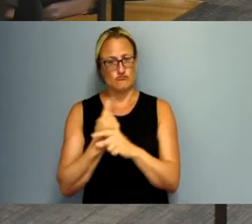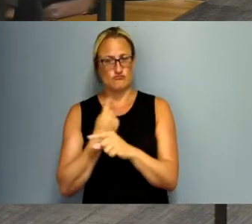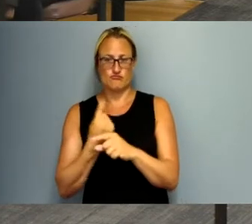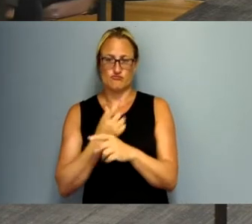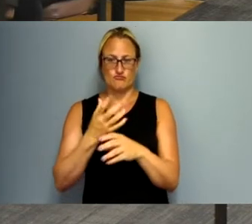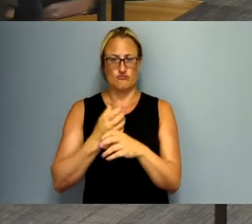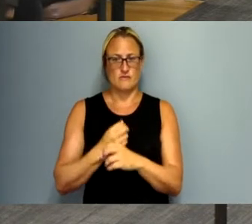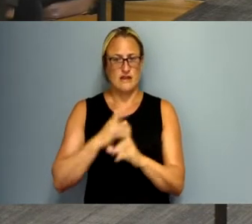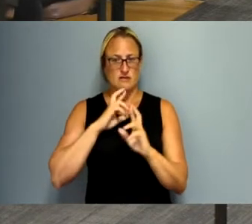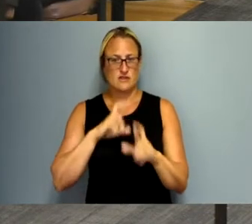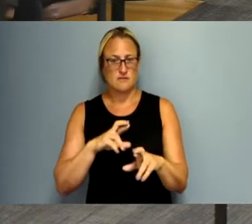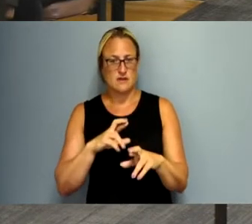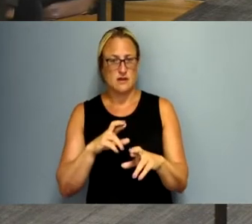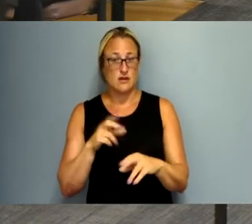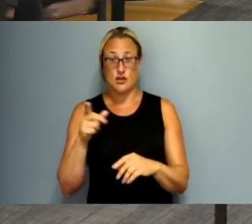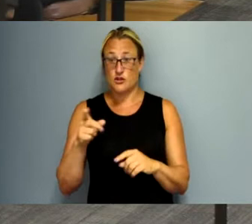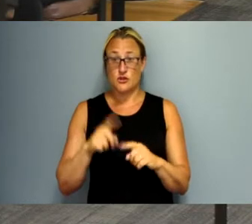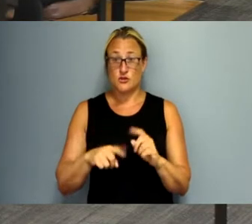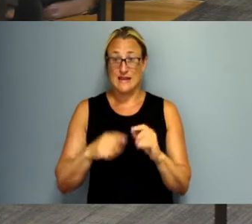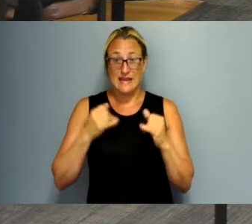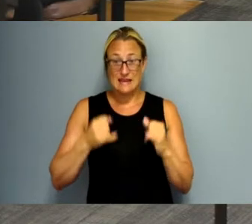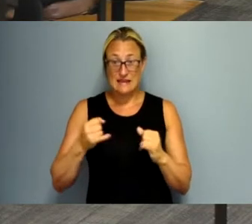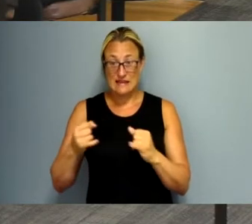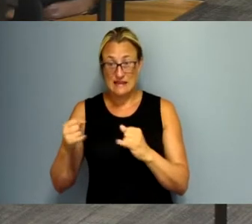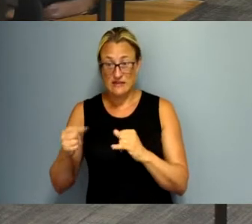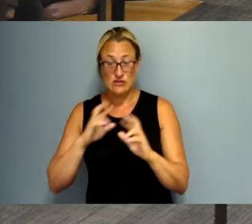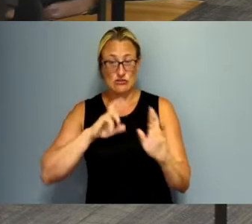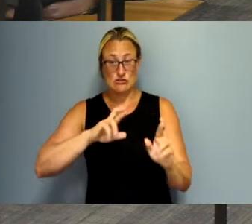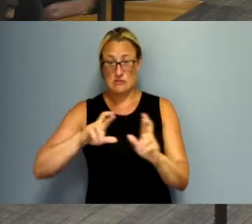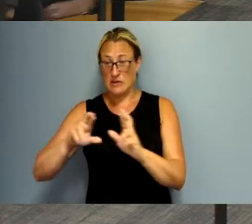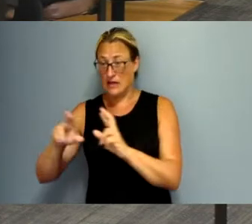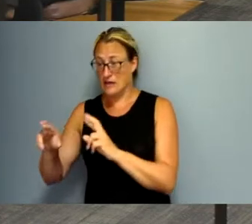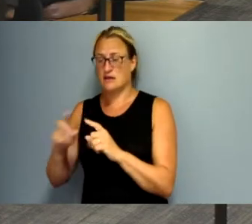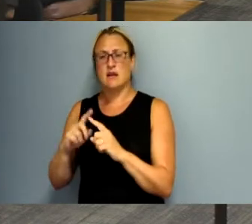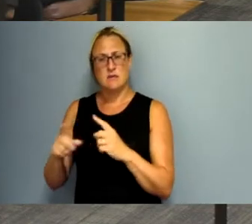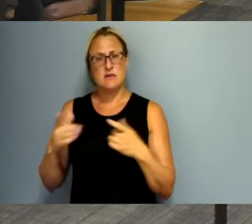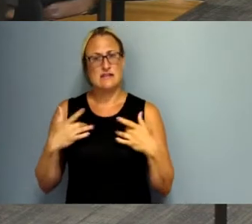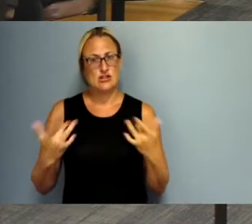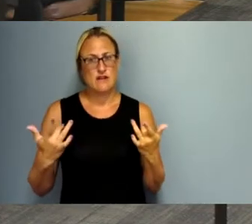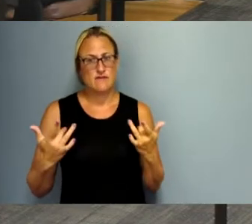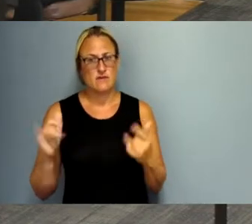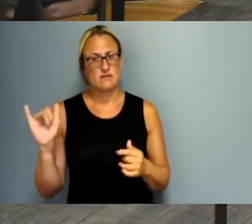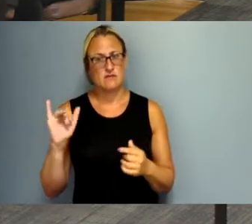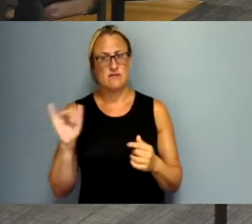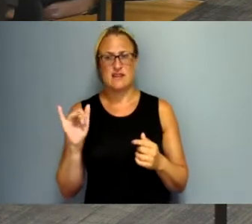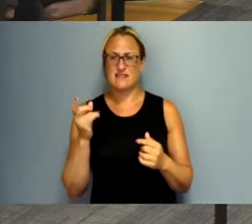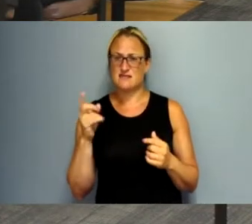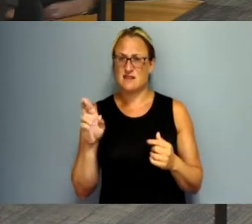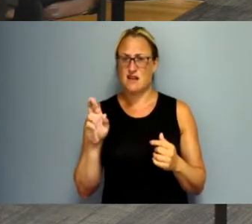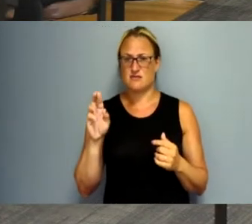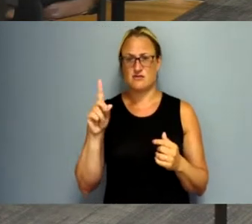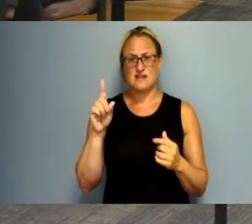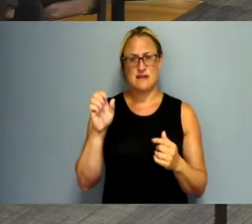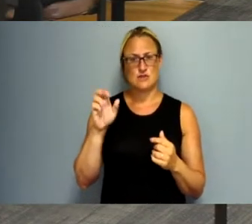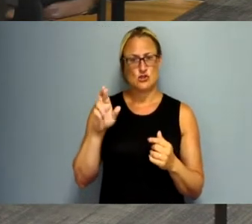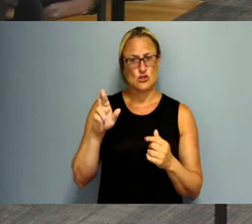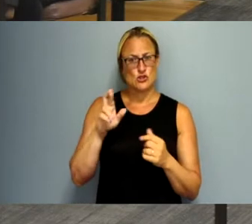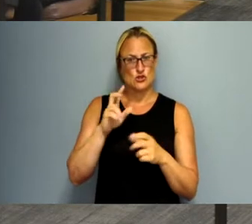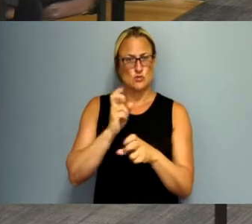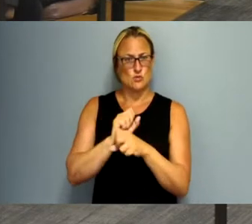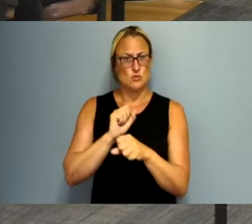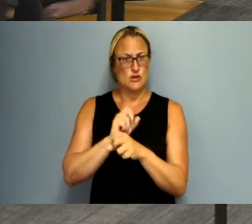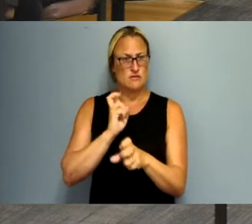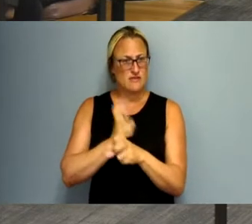individually respond to every person, but in general, like Dr. Dampier worked very hard, and